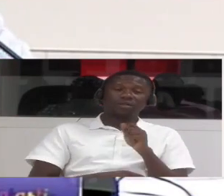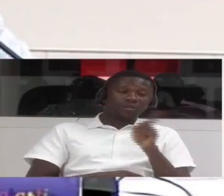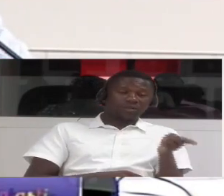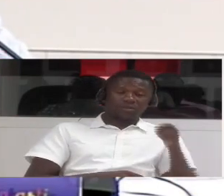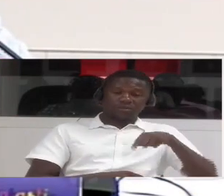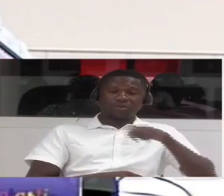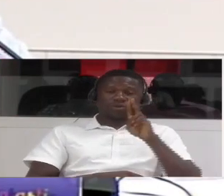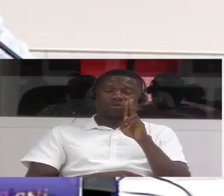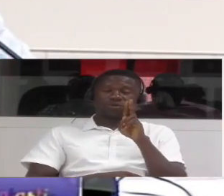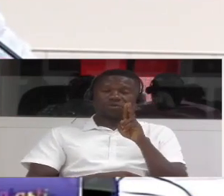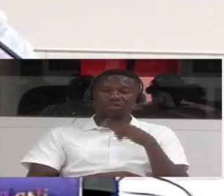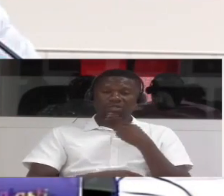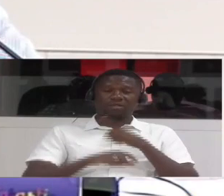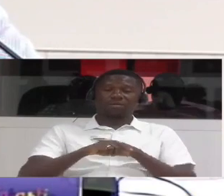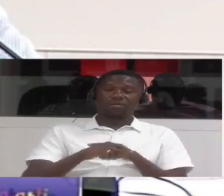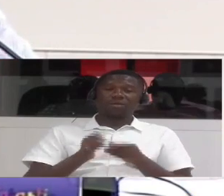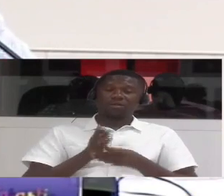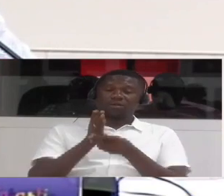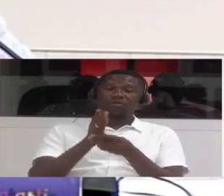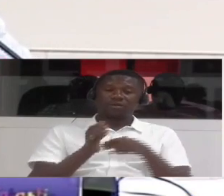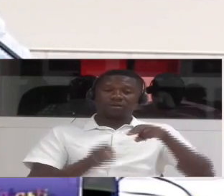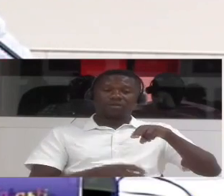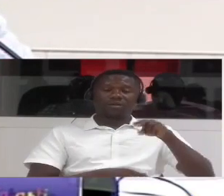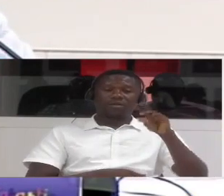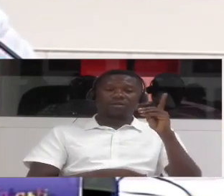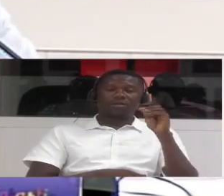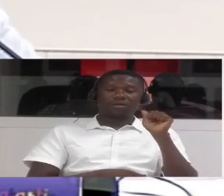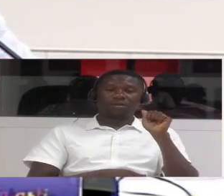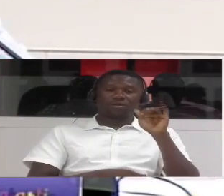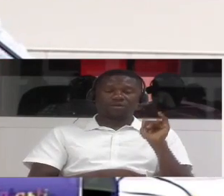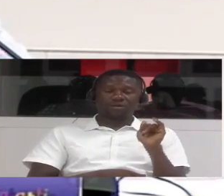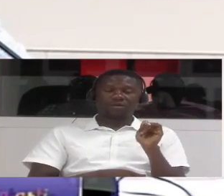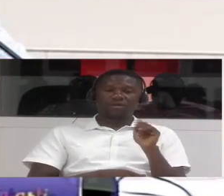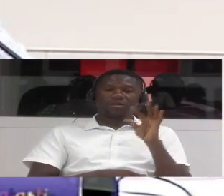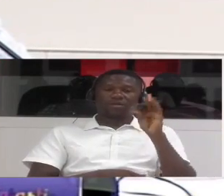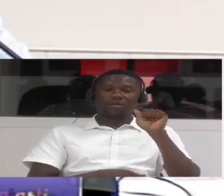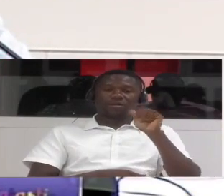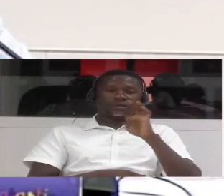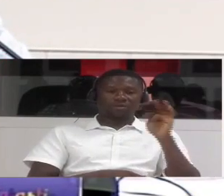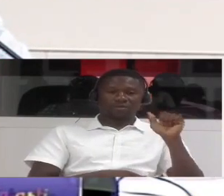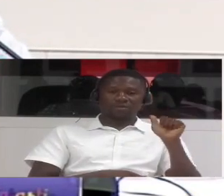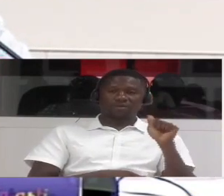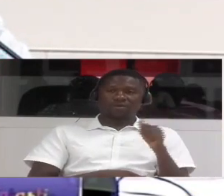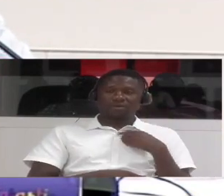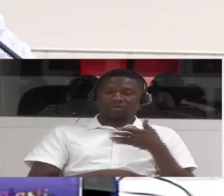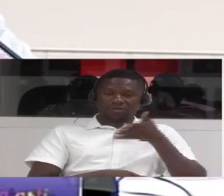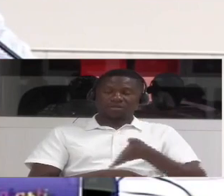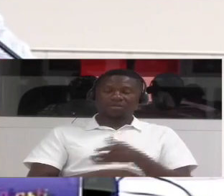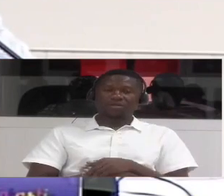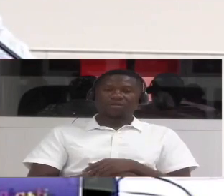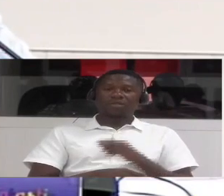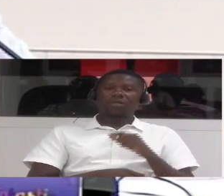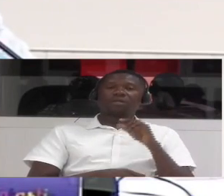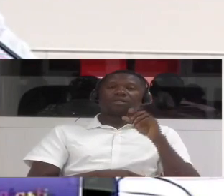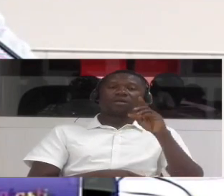under the leadership of Ndeitafa, who, it, if I may announce, is also in the hall. Ndeitafa what? Ndeitafa